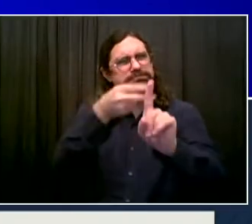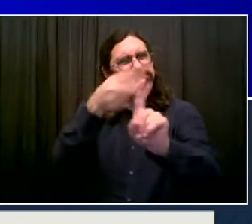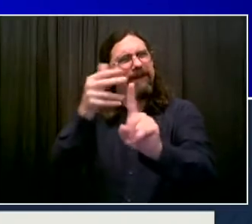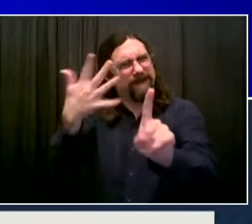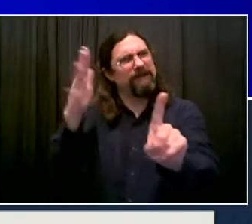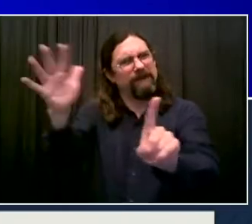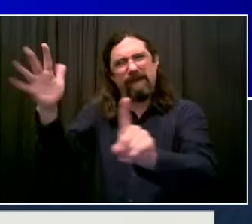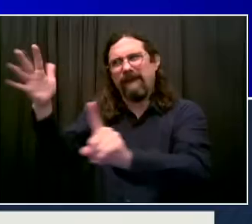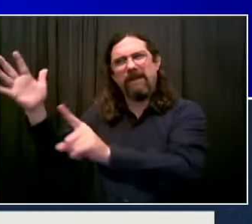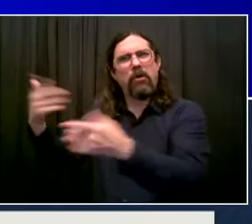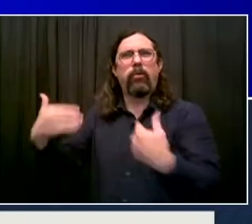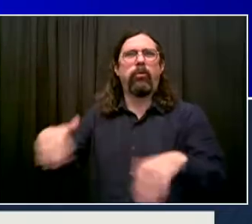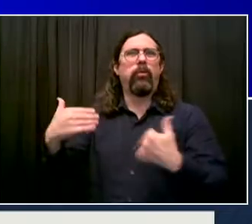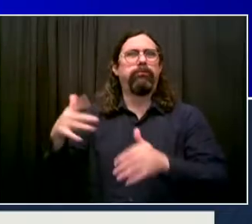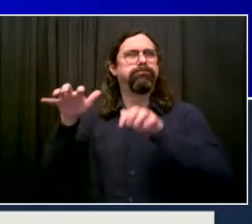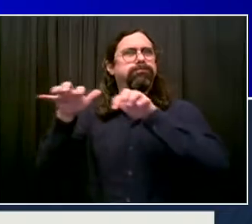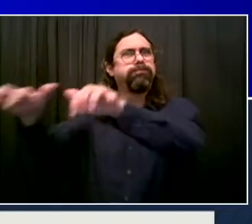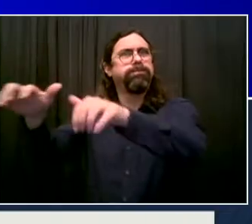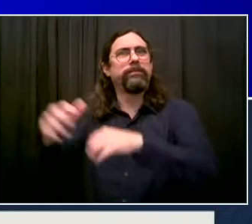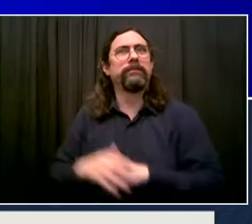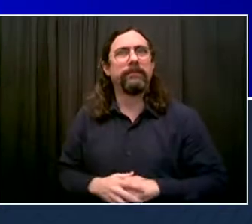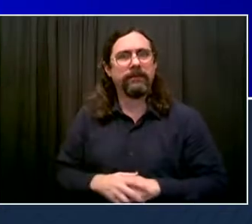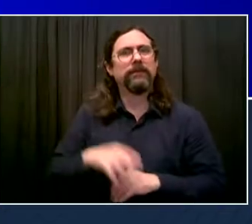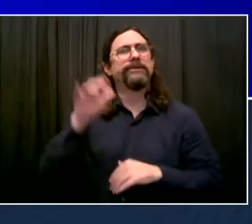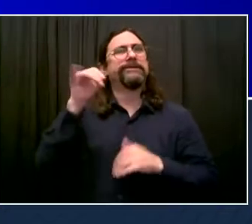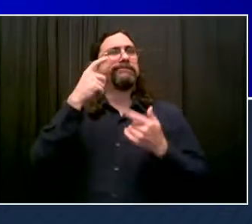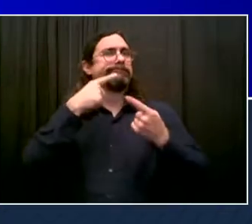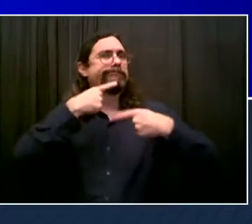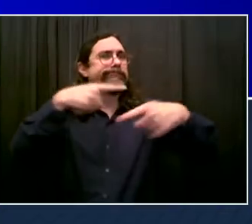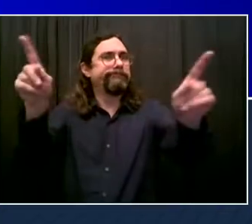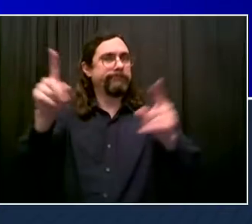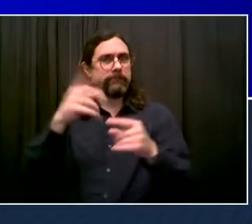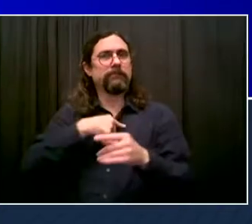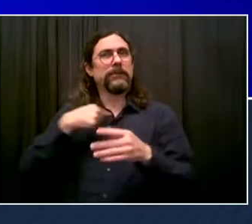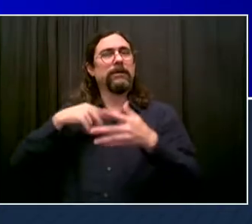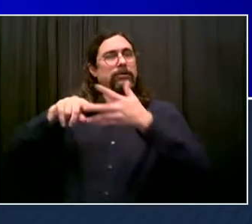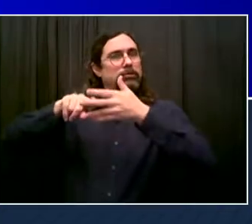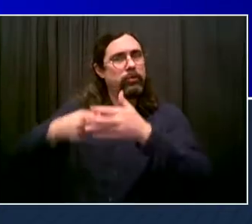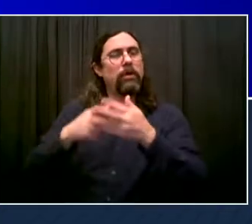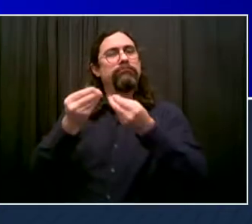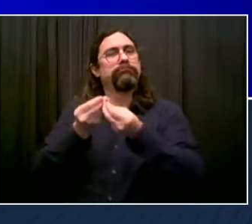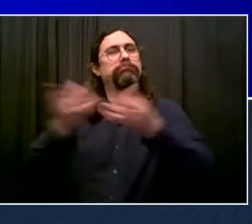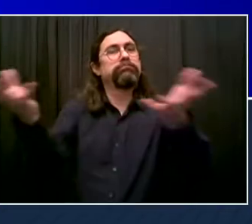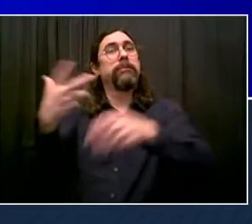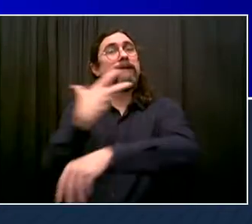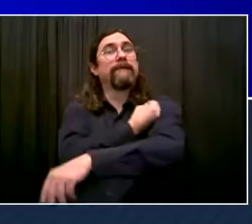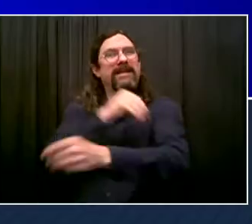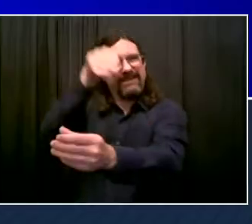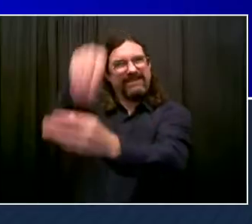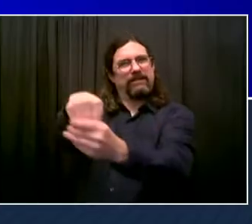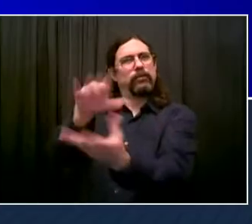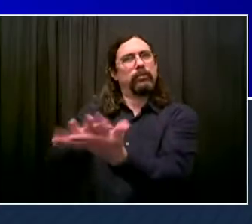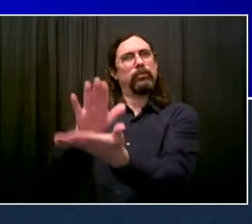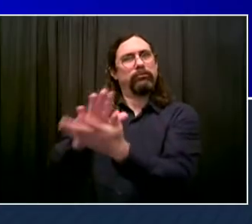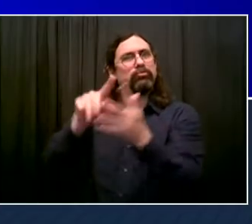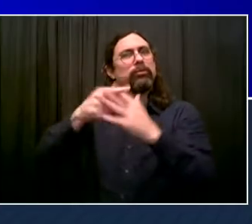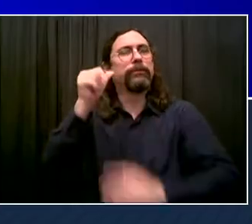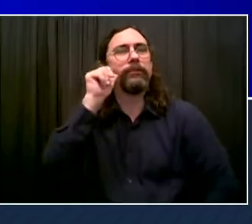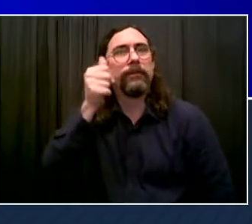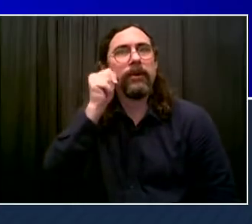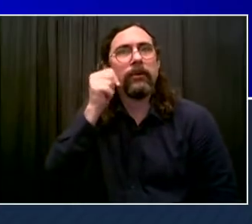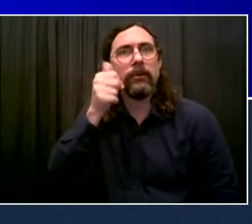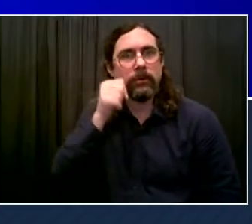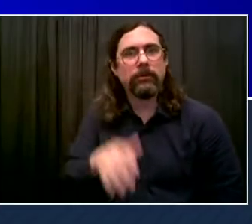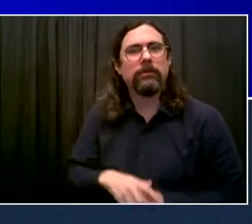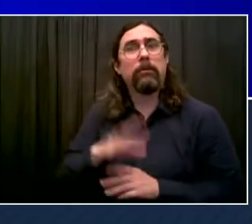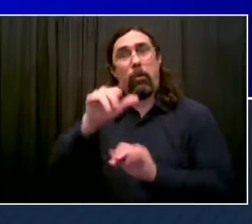boroughs. We're going to see if this is the kind of approach that could really help us reach more and more young people. We're going to be doing more of